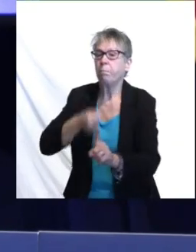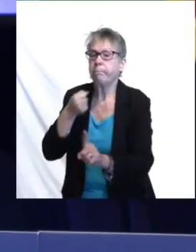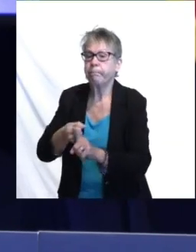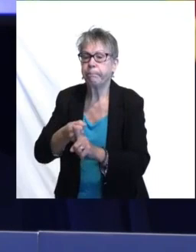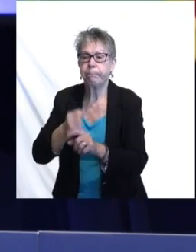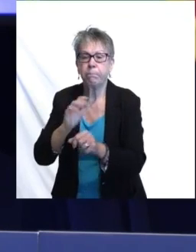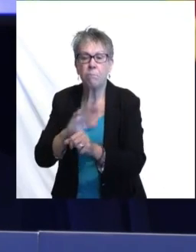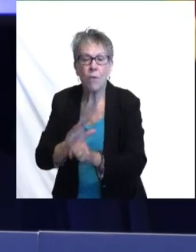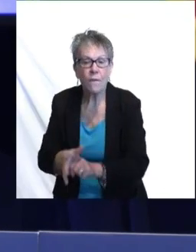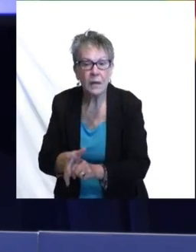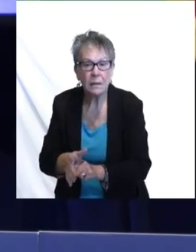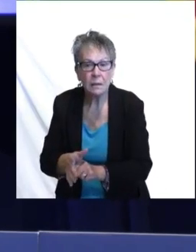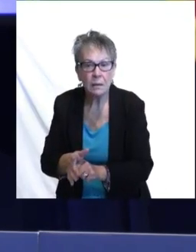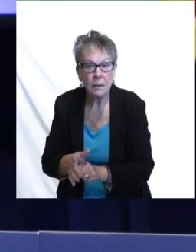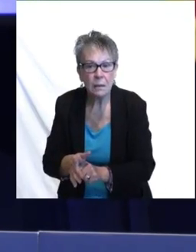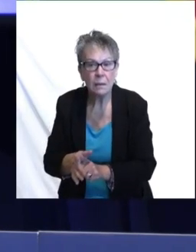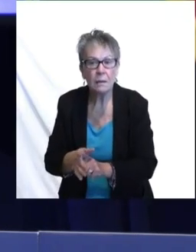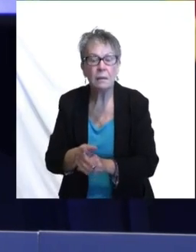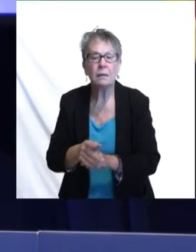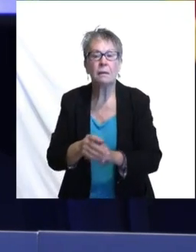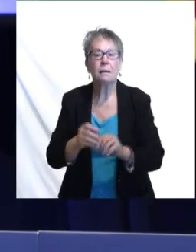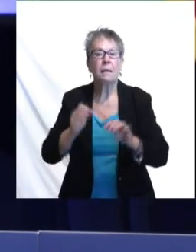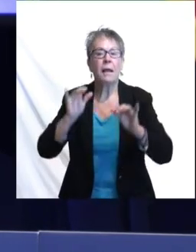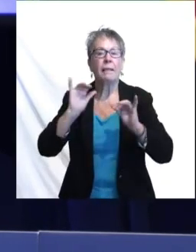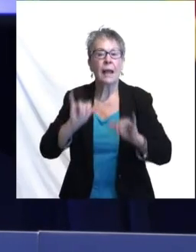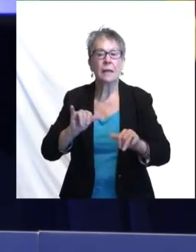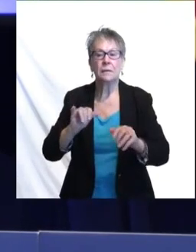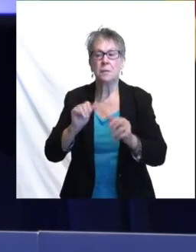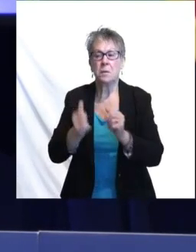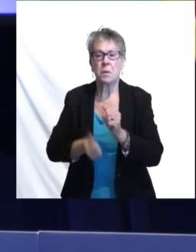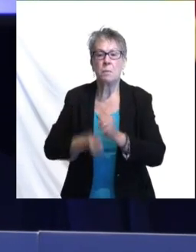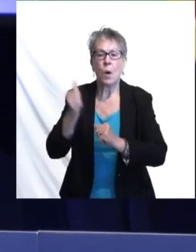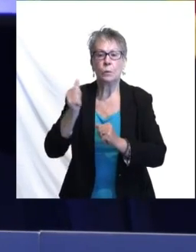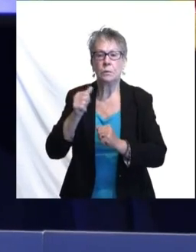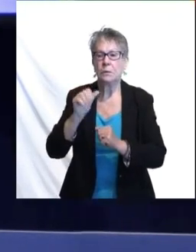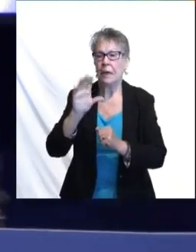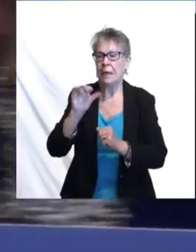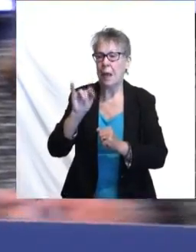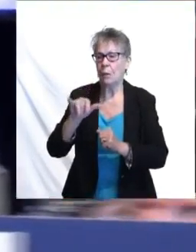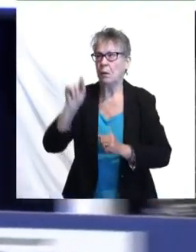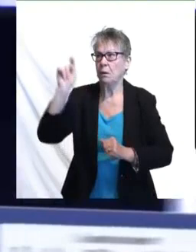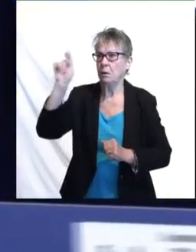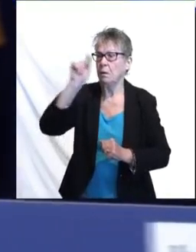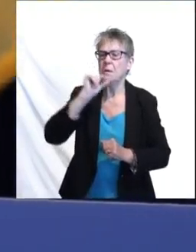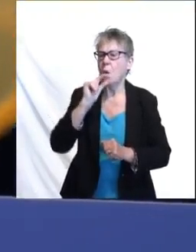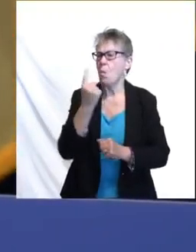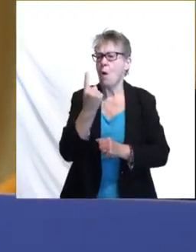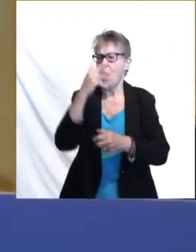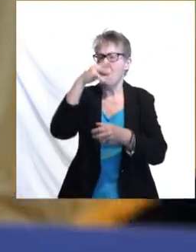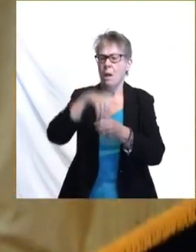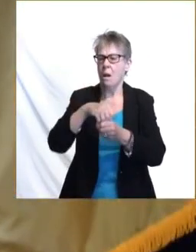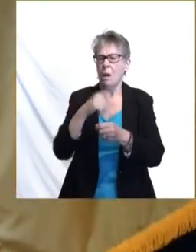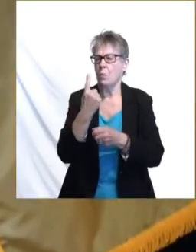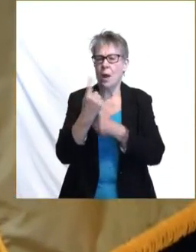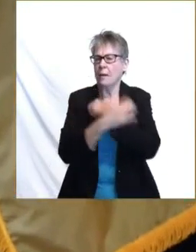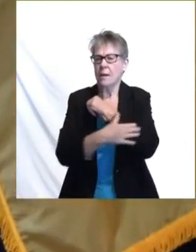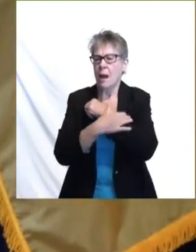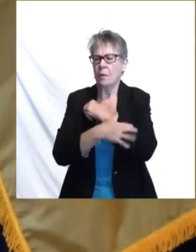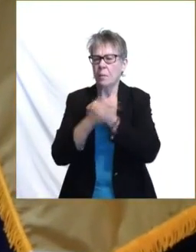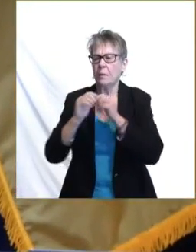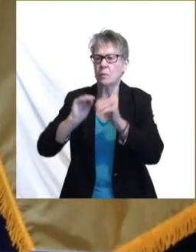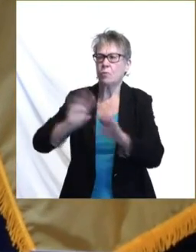most counties at this point. Ed, do you? Right, and I wouldn't expect them to